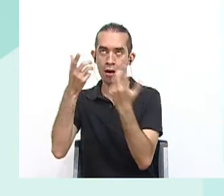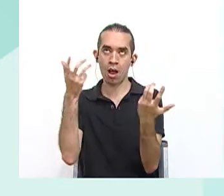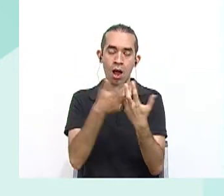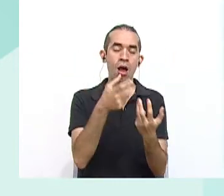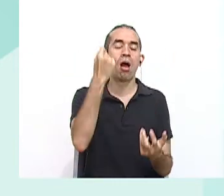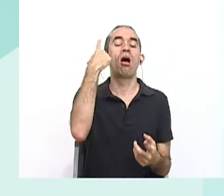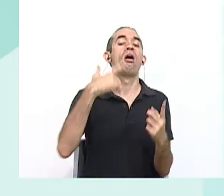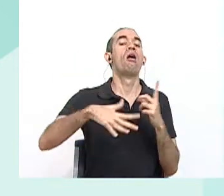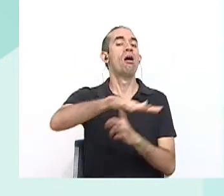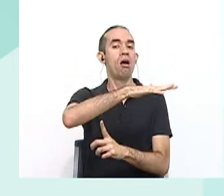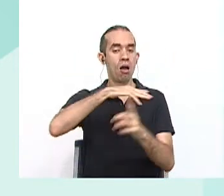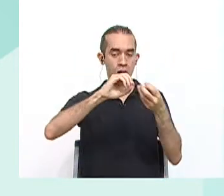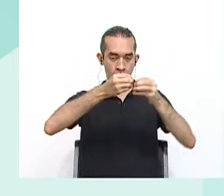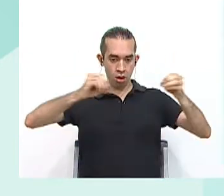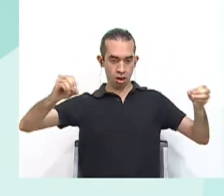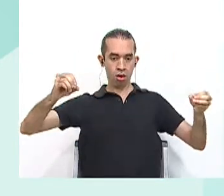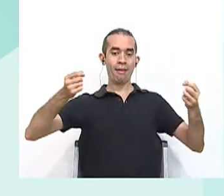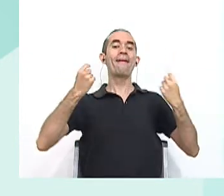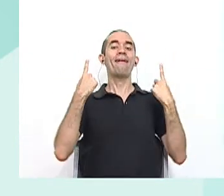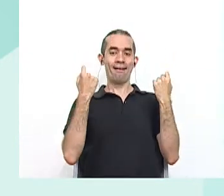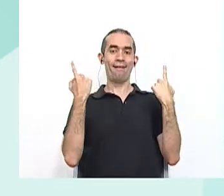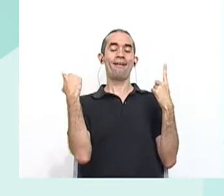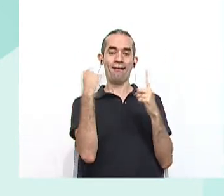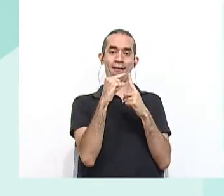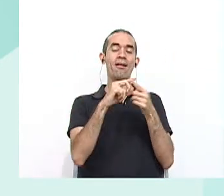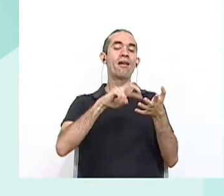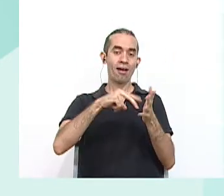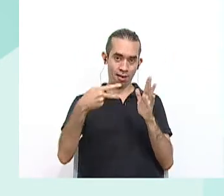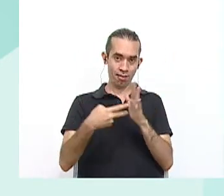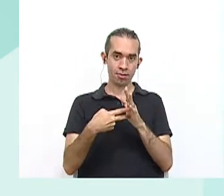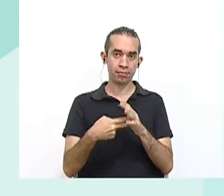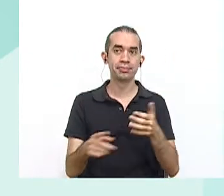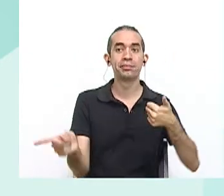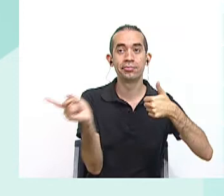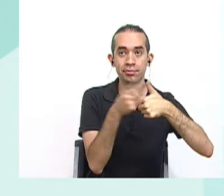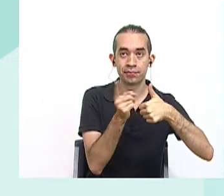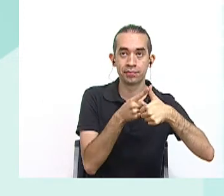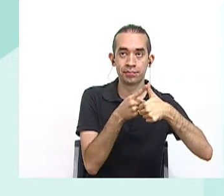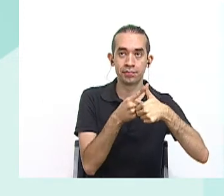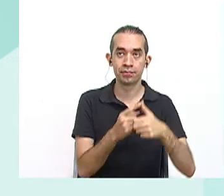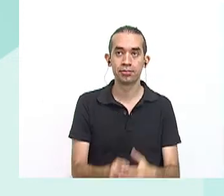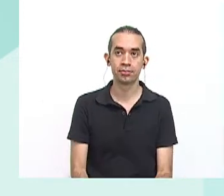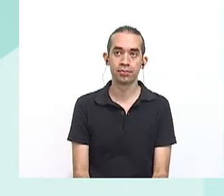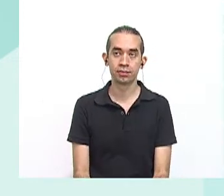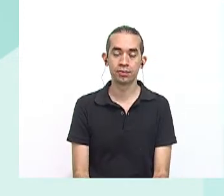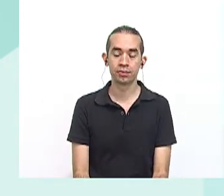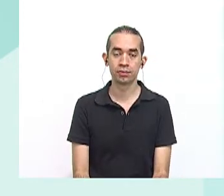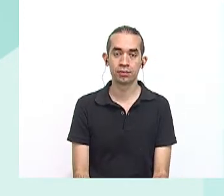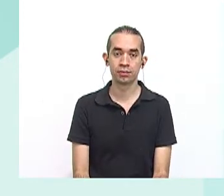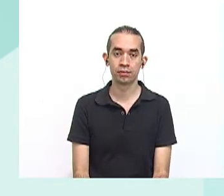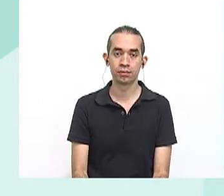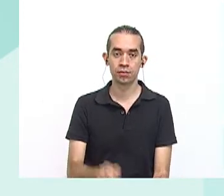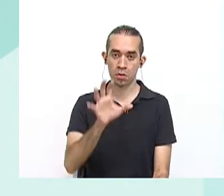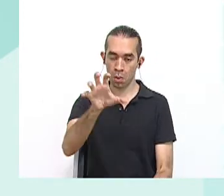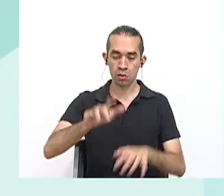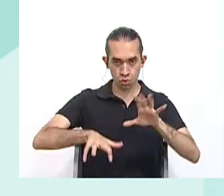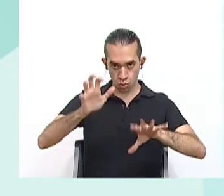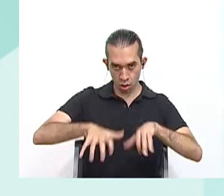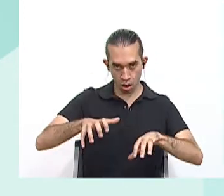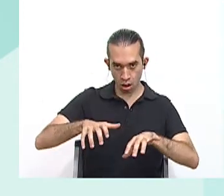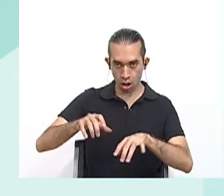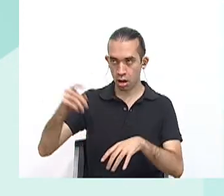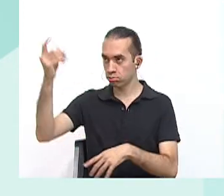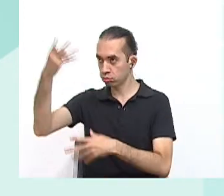is also important to understand the meaning. So let's read number 1. Our search history always leaves a